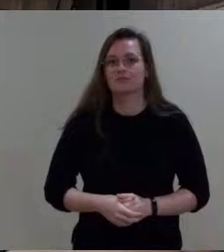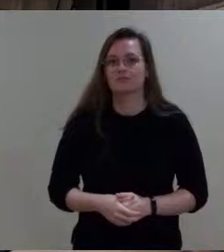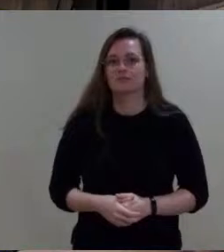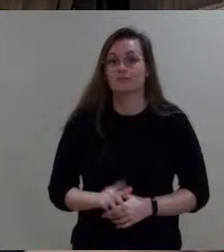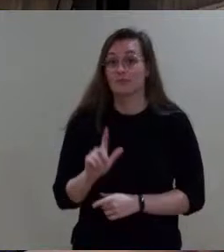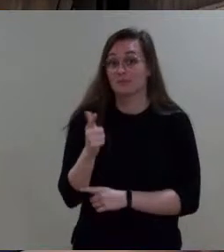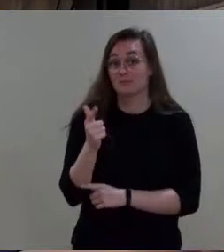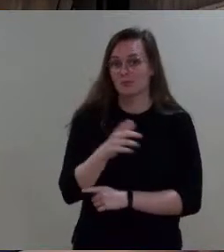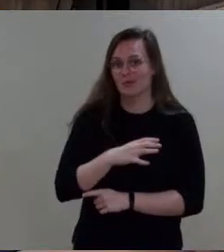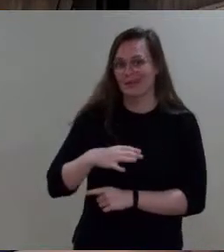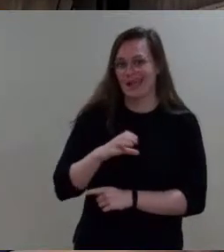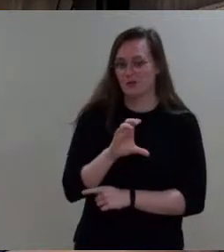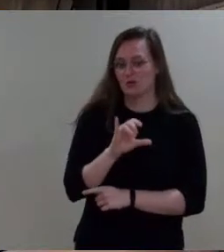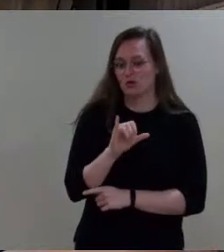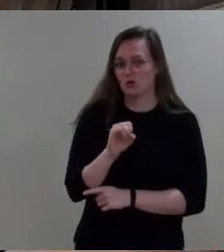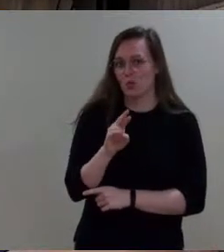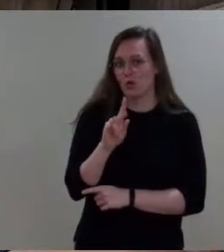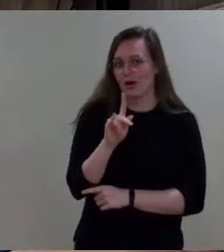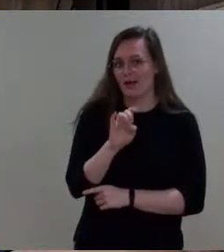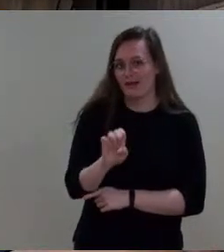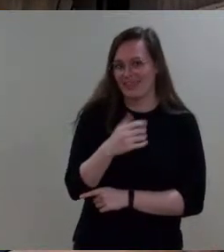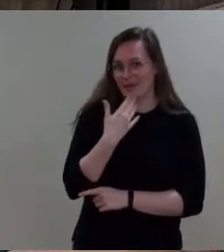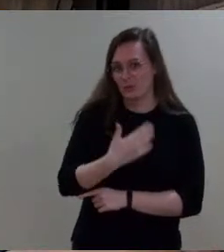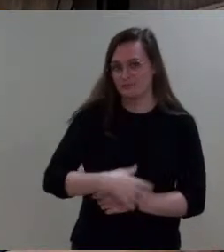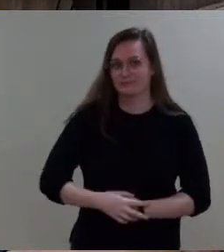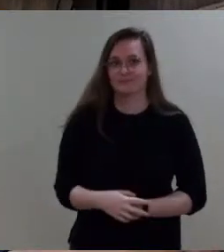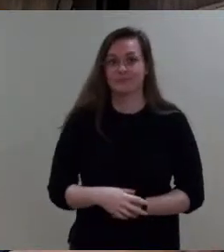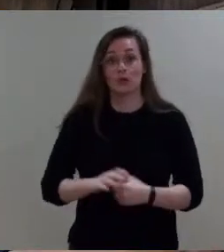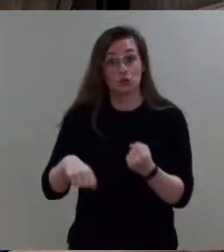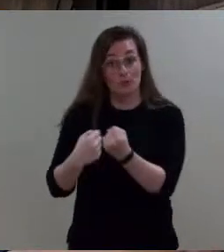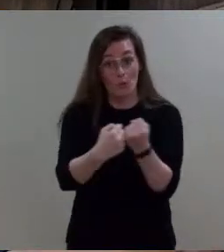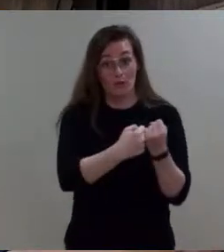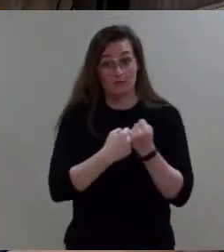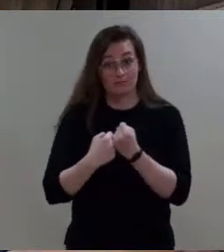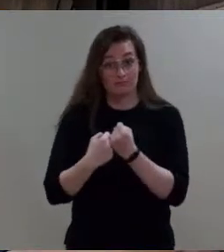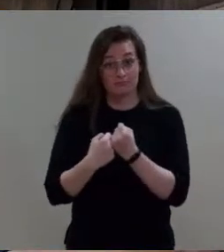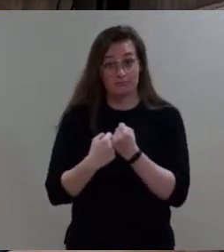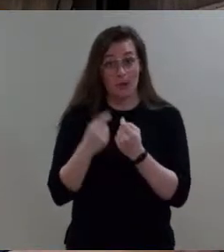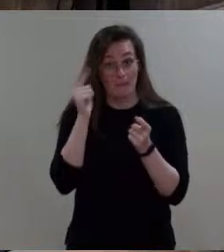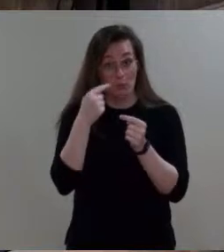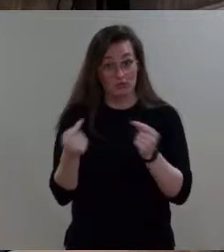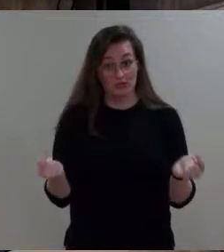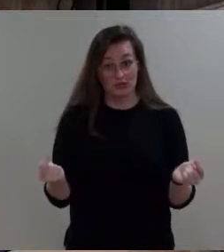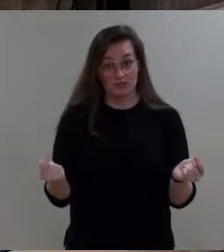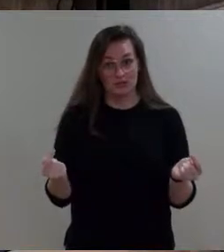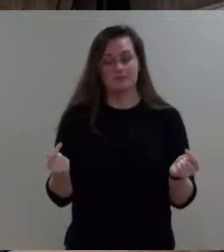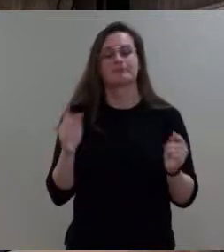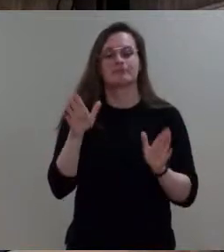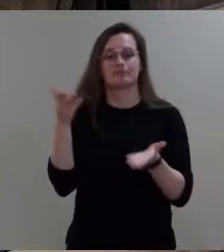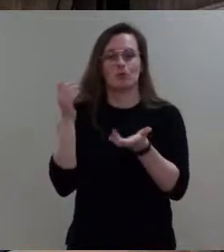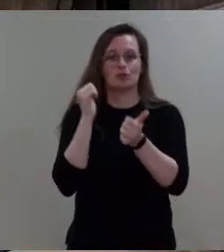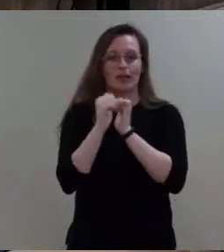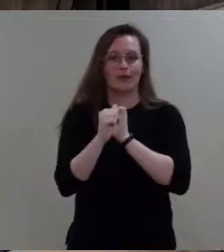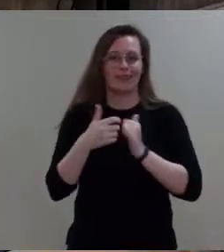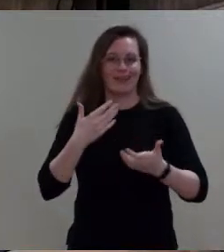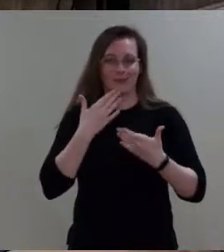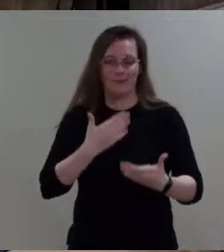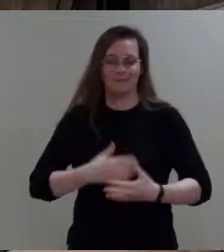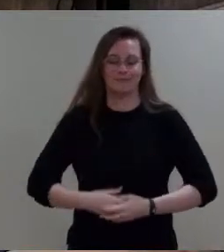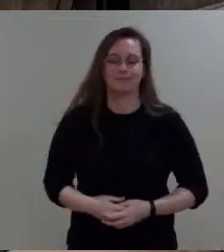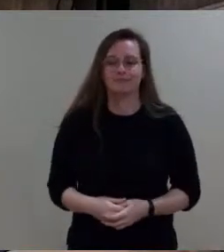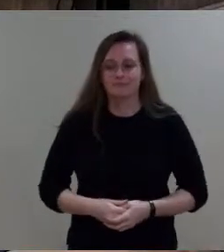Councillor York, thank you. All those in favor? Those opposed? The motion is carried. Thank you very